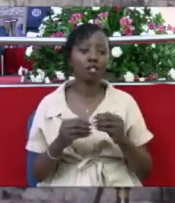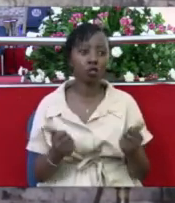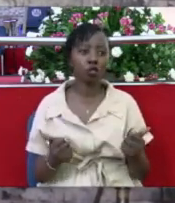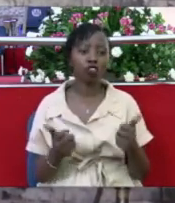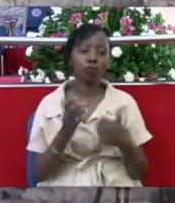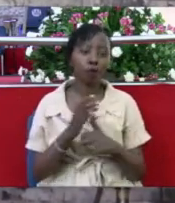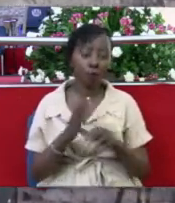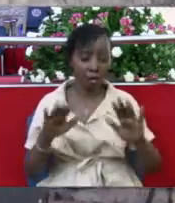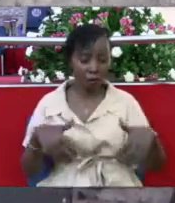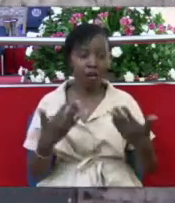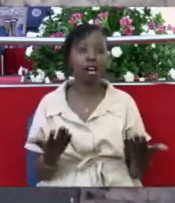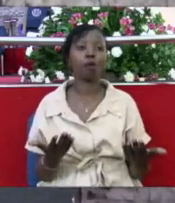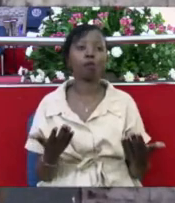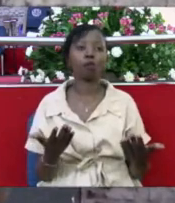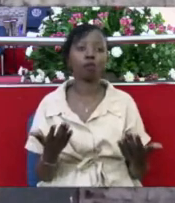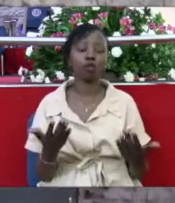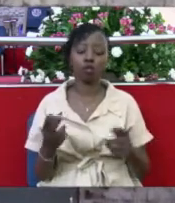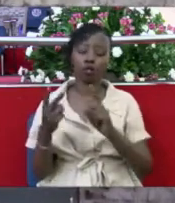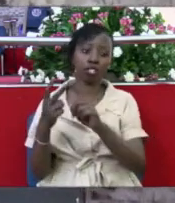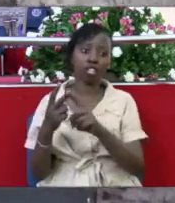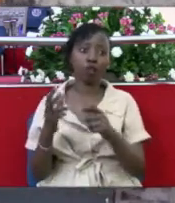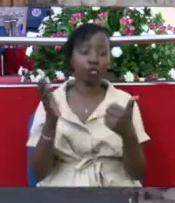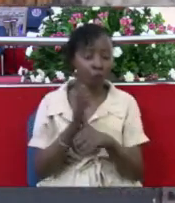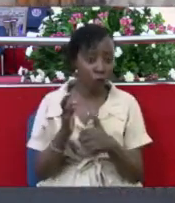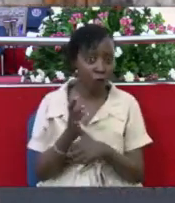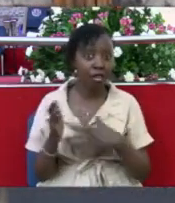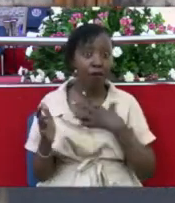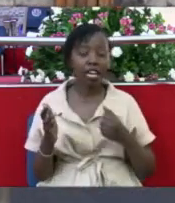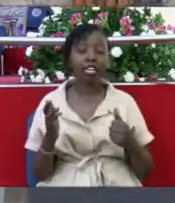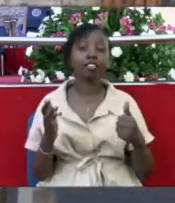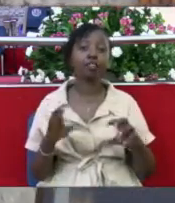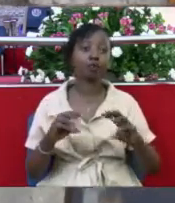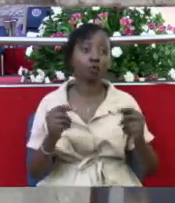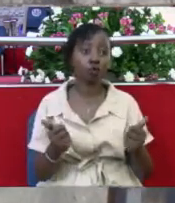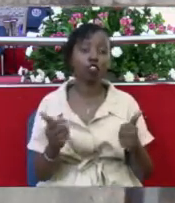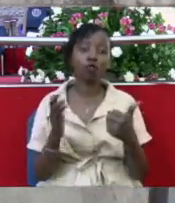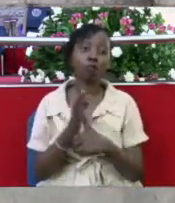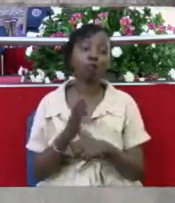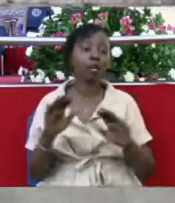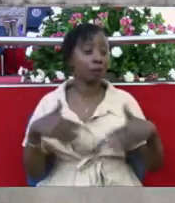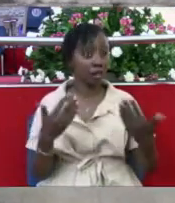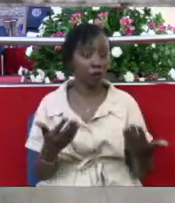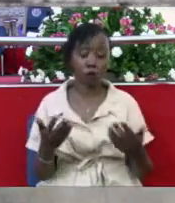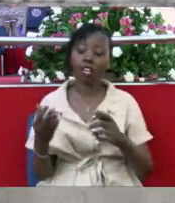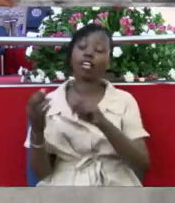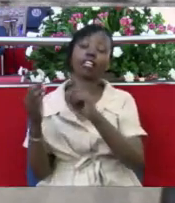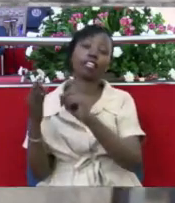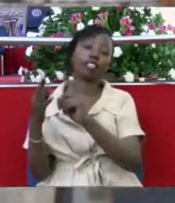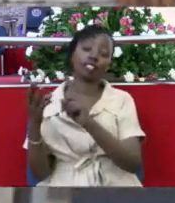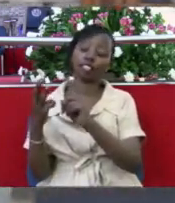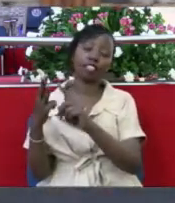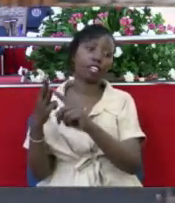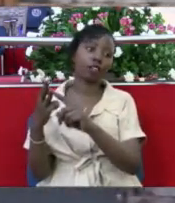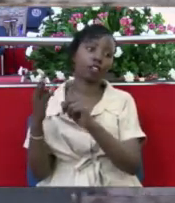shida. The problem and diagnosis. Shida na uvumbuzi. And then finally, alafu ya mwisho, we are going to